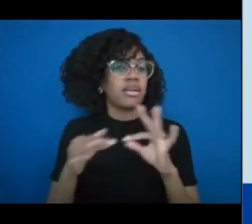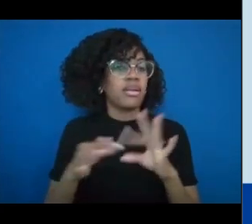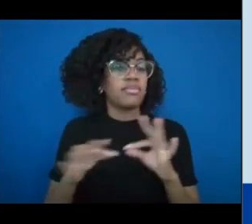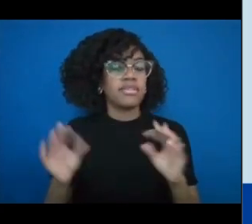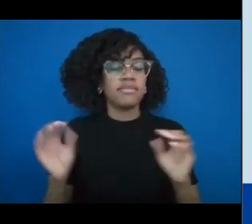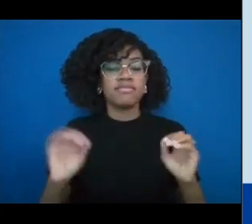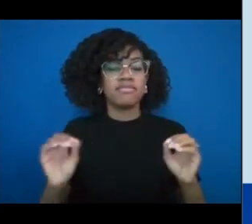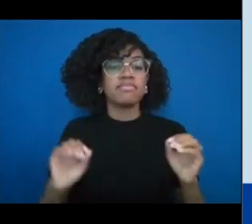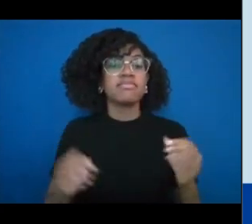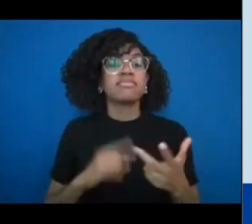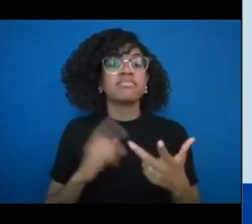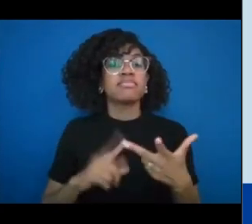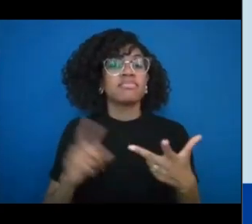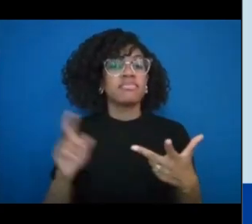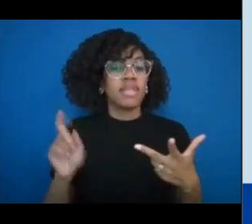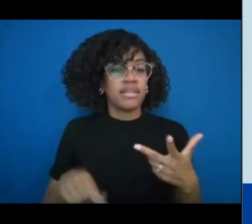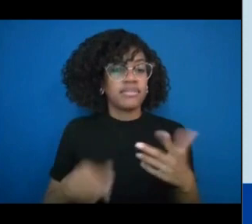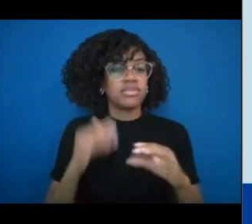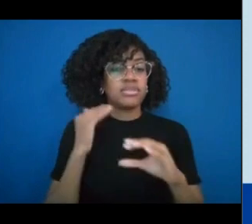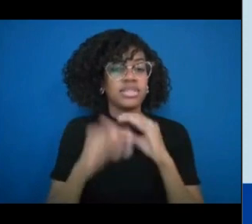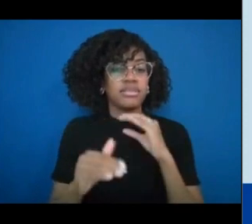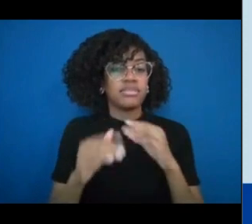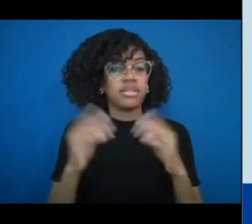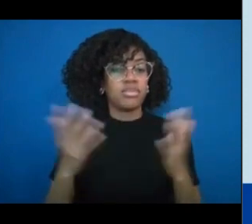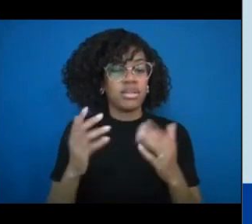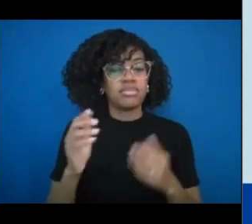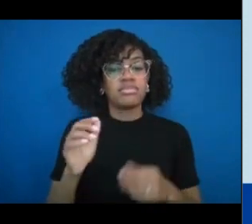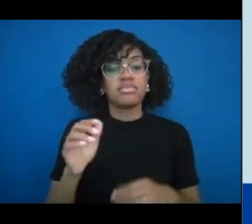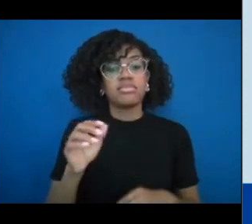They must be emailed to